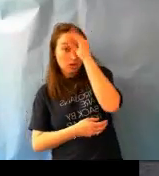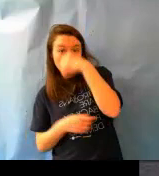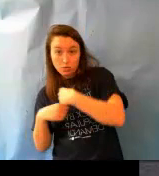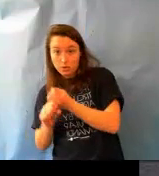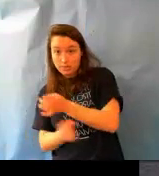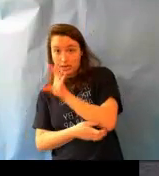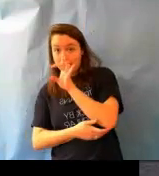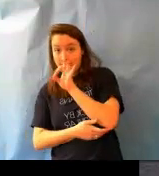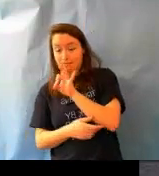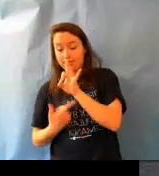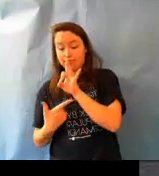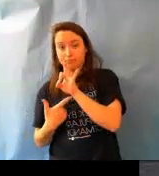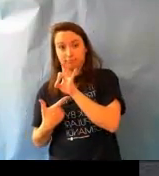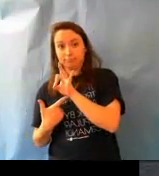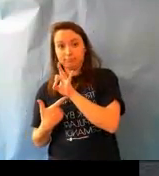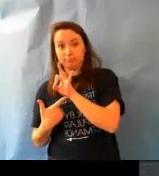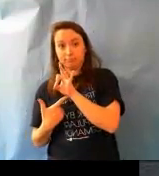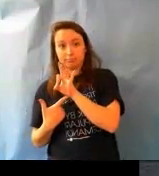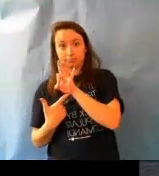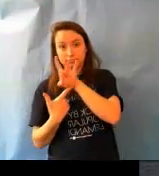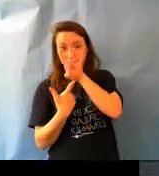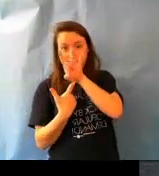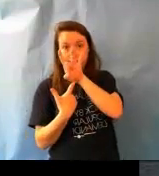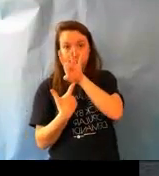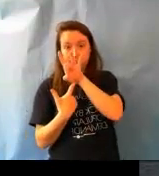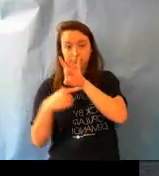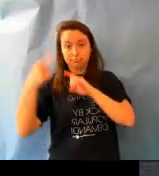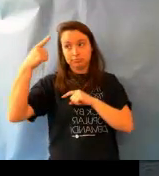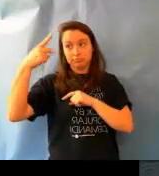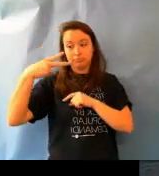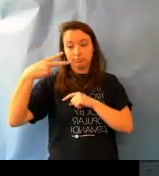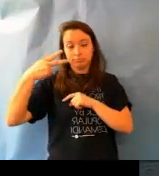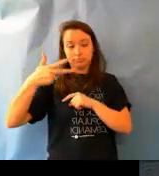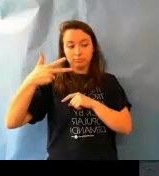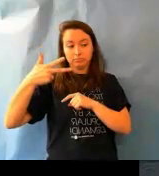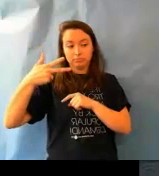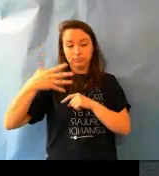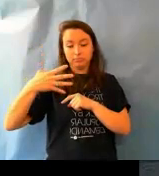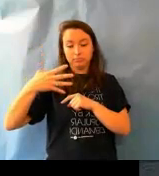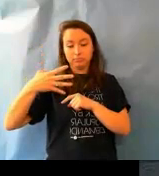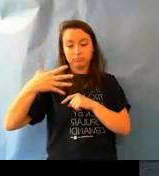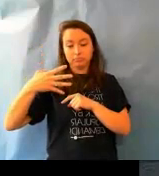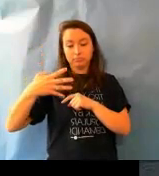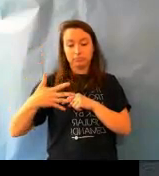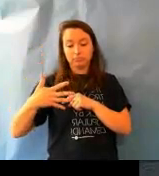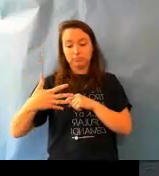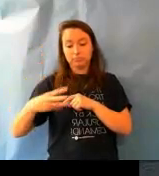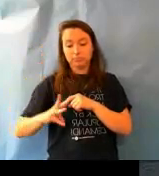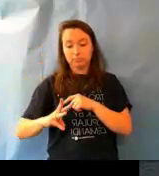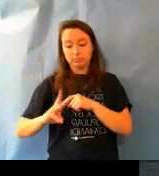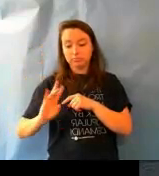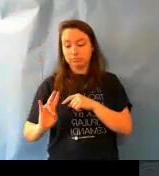So Max also made 8. So I'm going to draw 8 more circles. 1, 2, 3, 4,